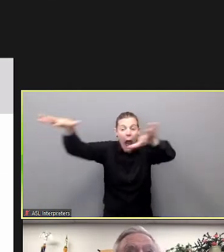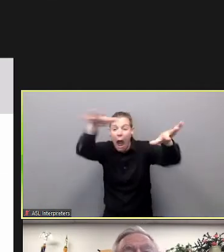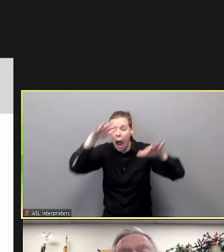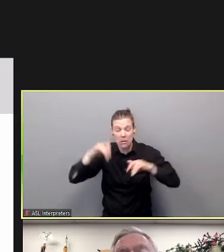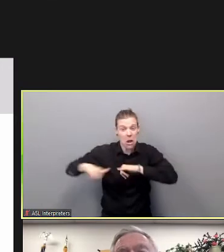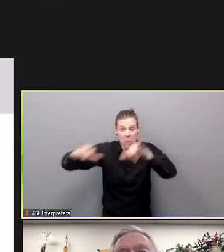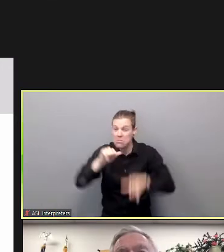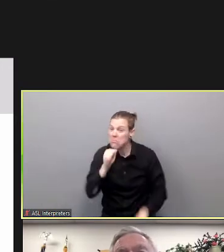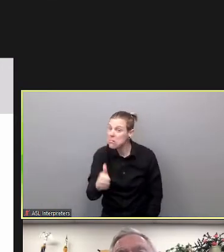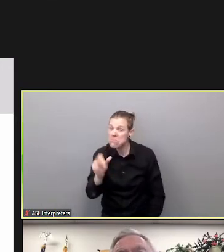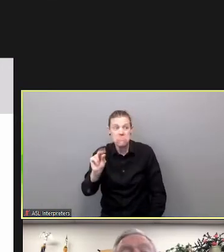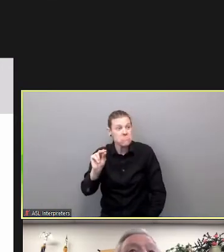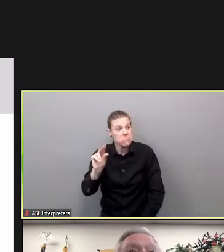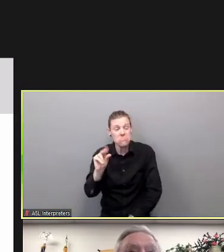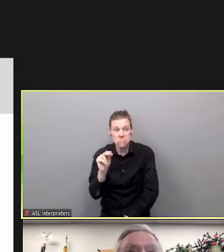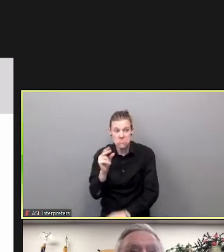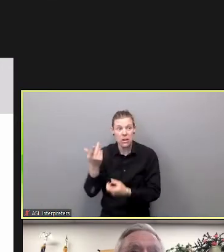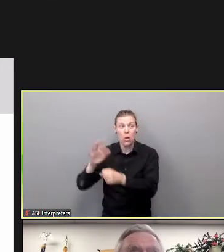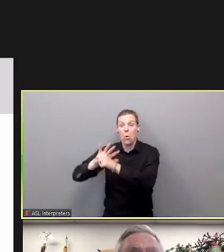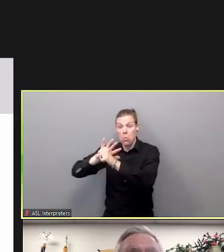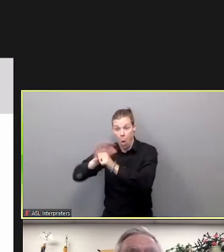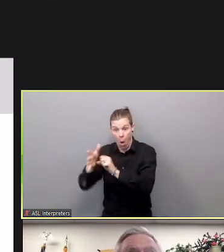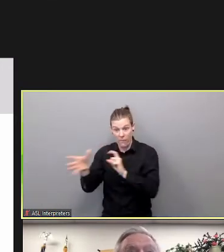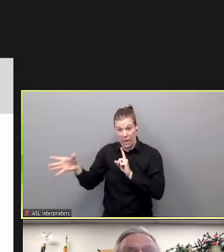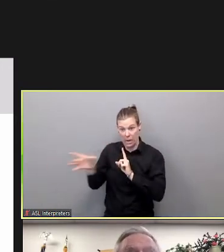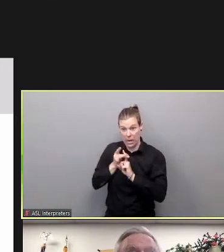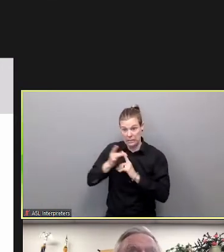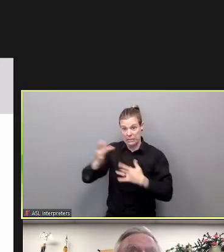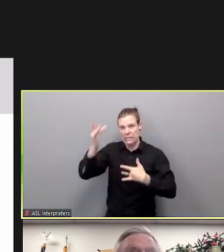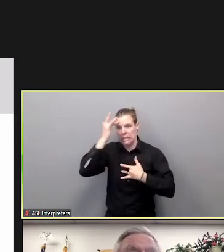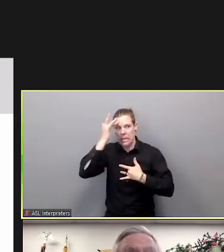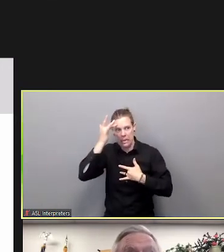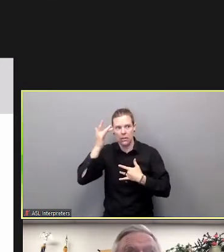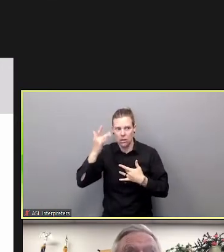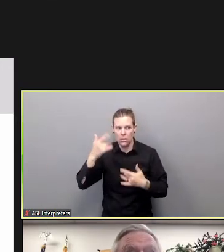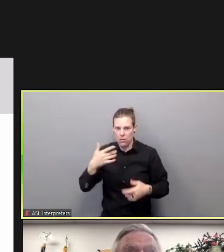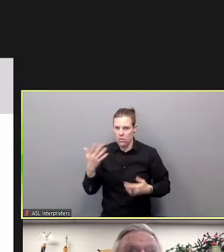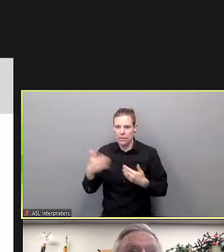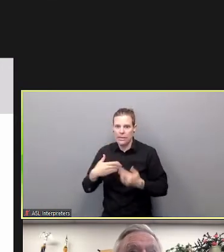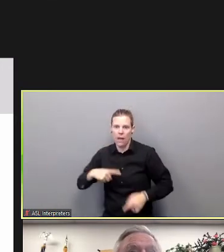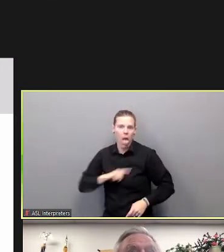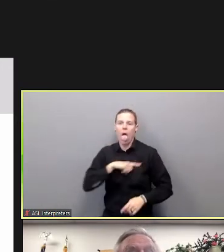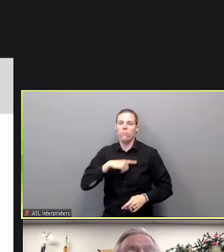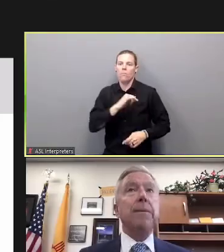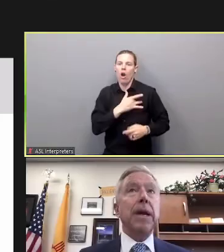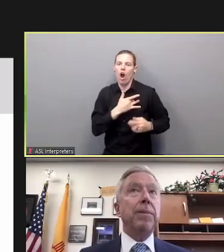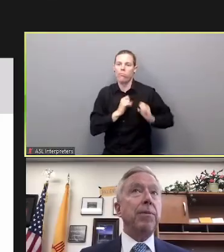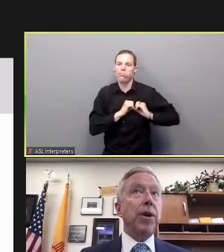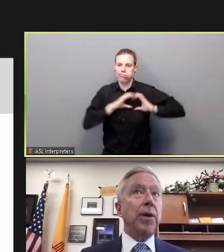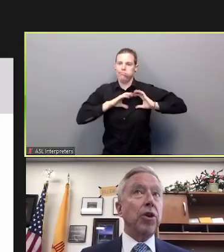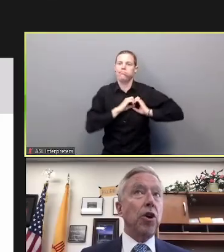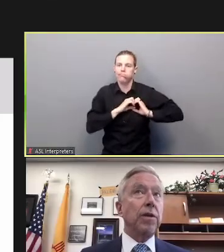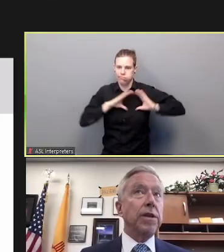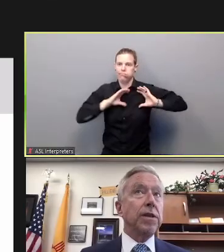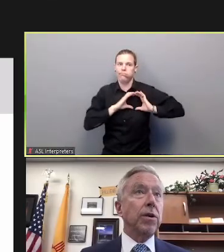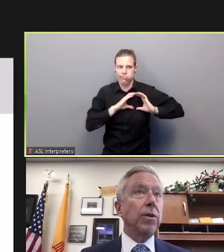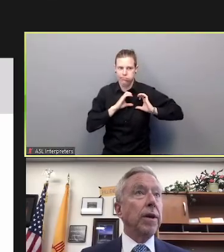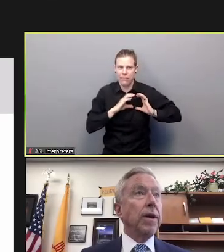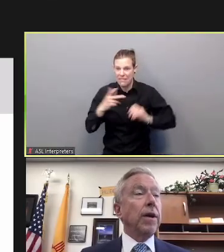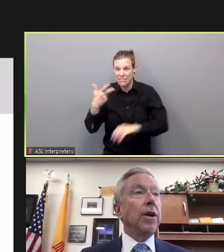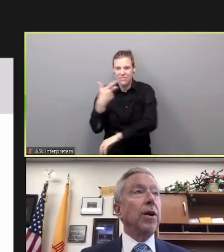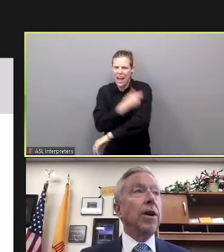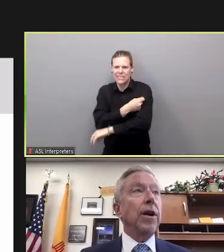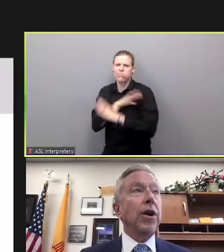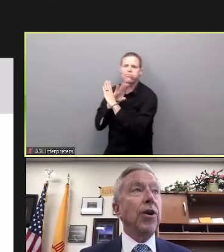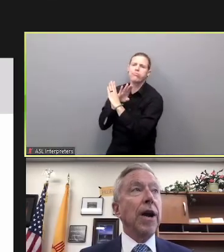rare, is much, much lower than the severity of the myocarditis that many, many people get with COVID. So